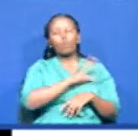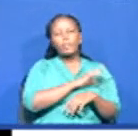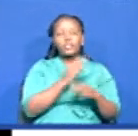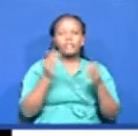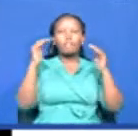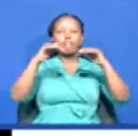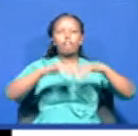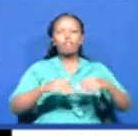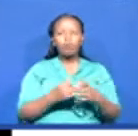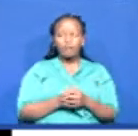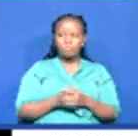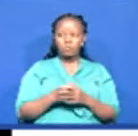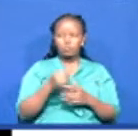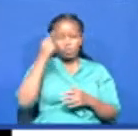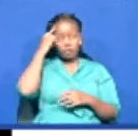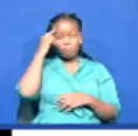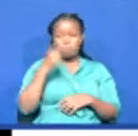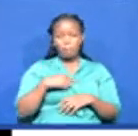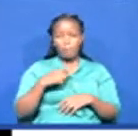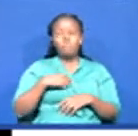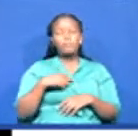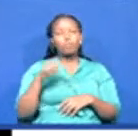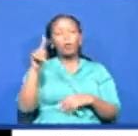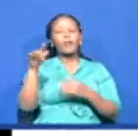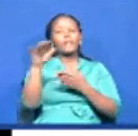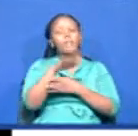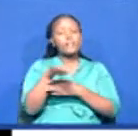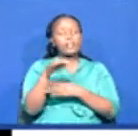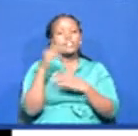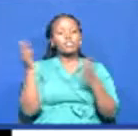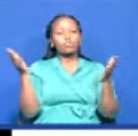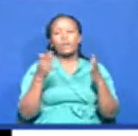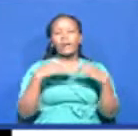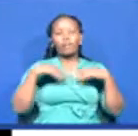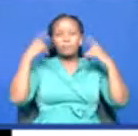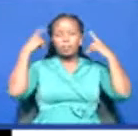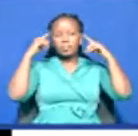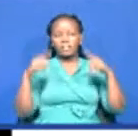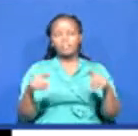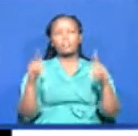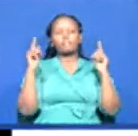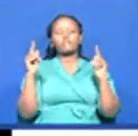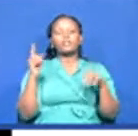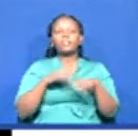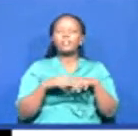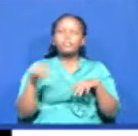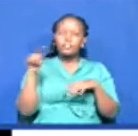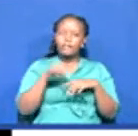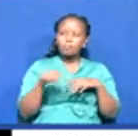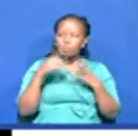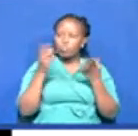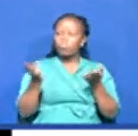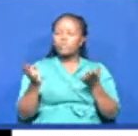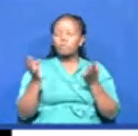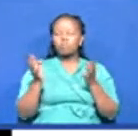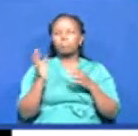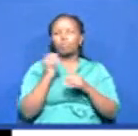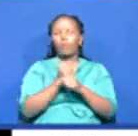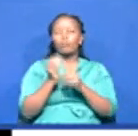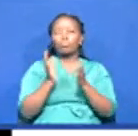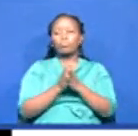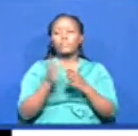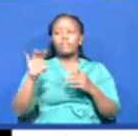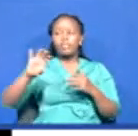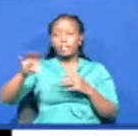For me, that is one of the areas where that has really been successful. When we sensitize counties, especially down to the regional level, we